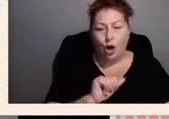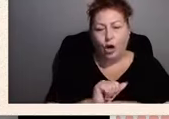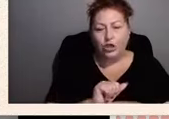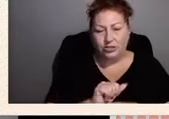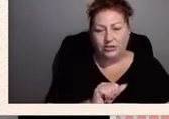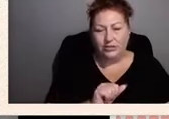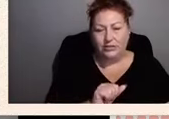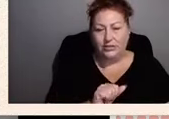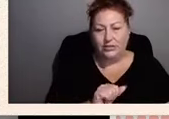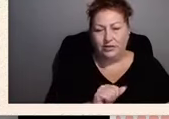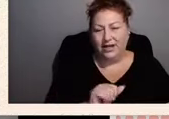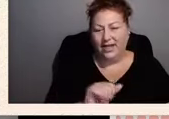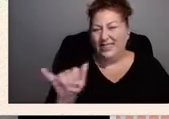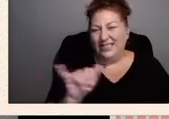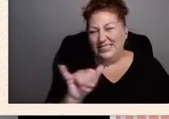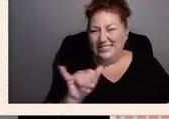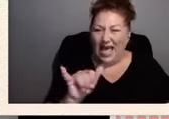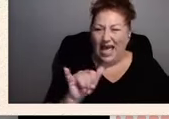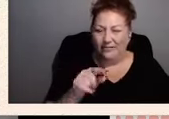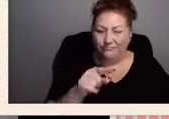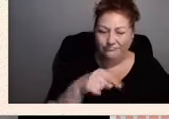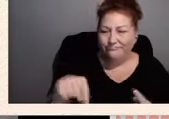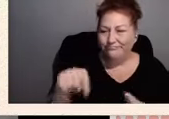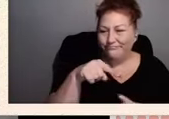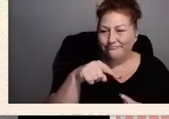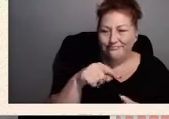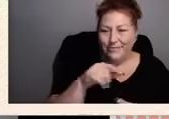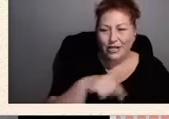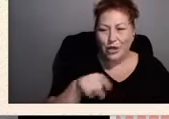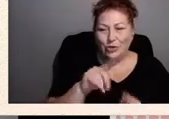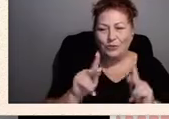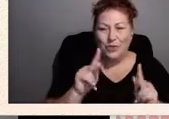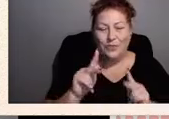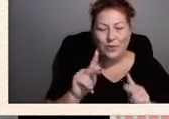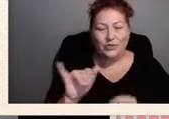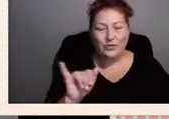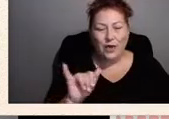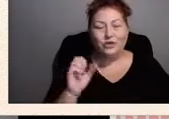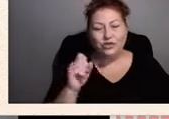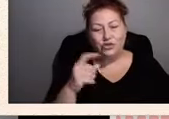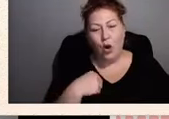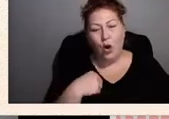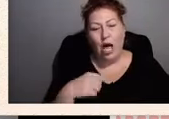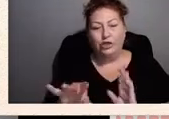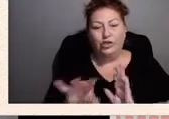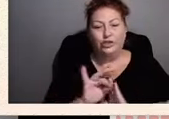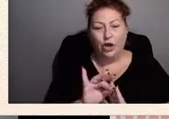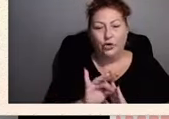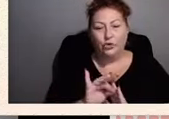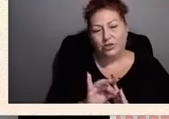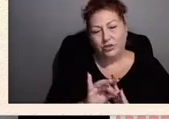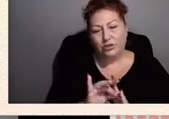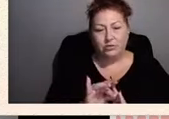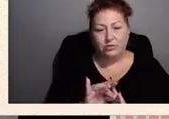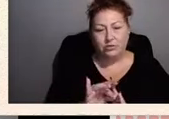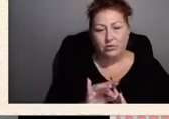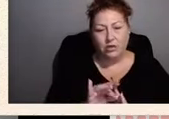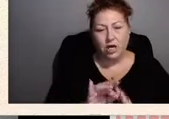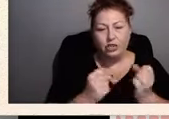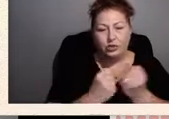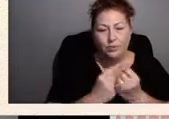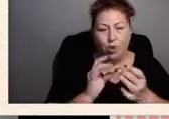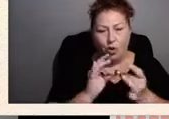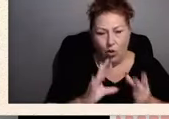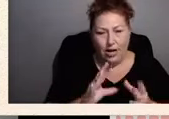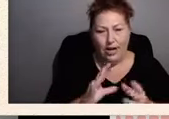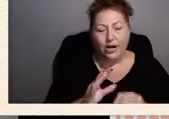in the same circles as well. And so I chose a support coordinator as well that I